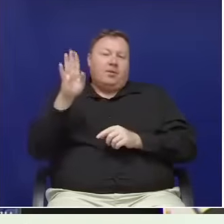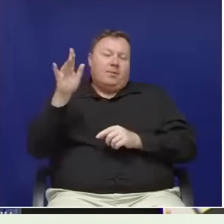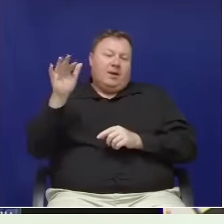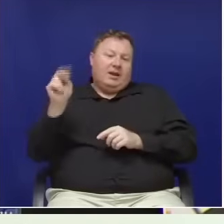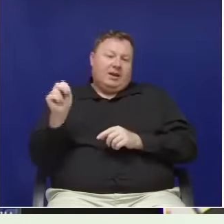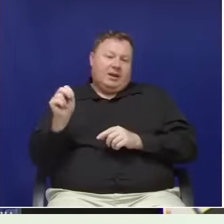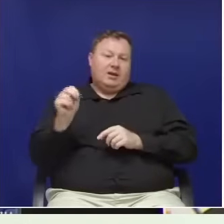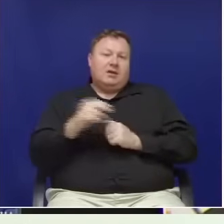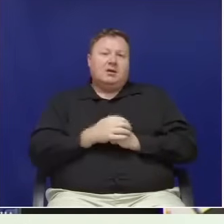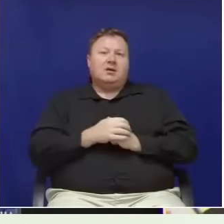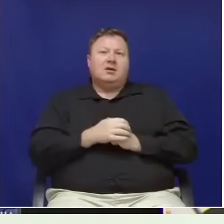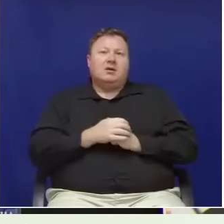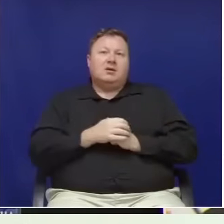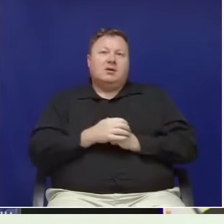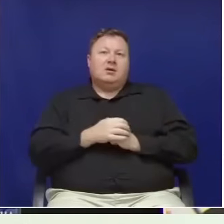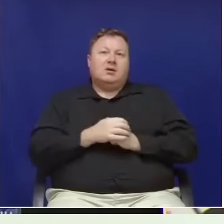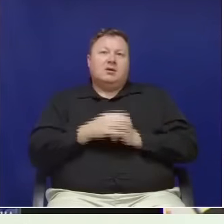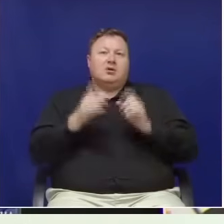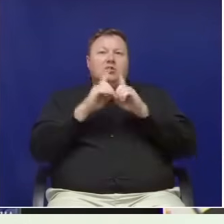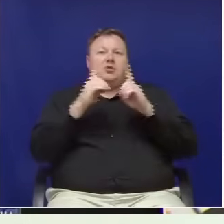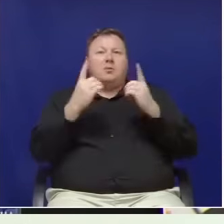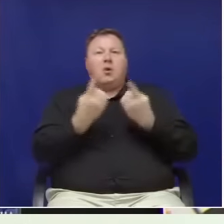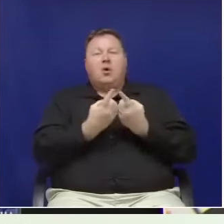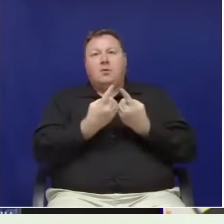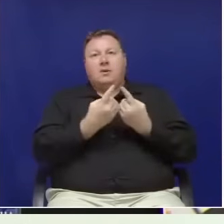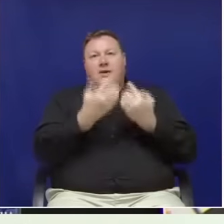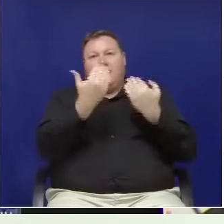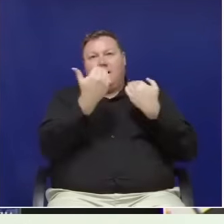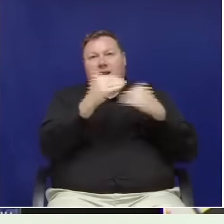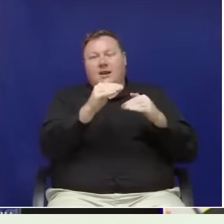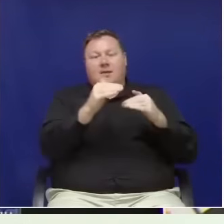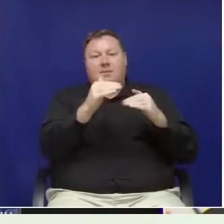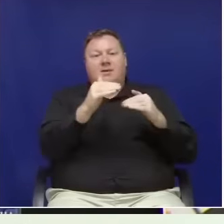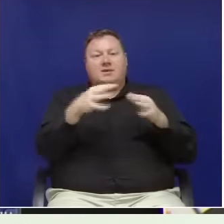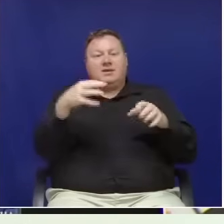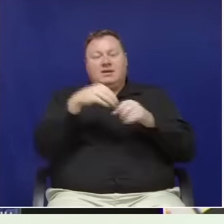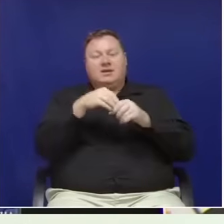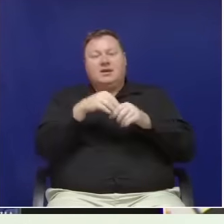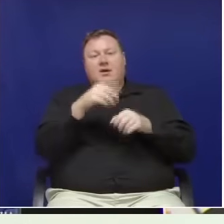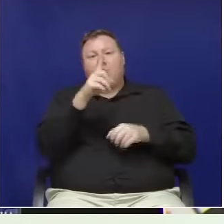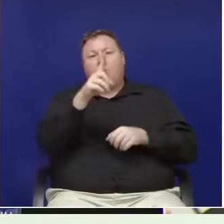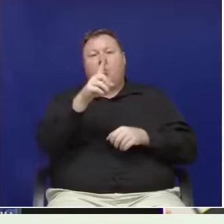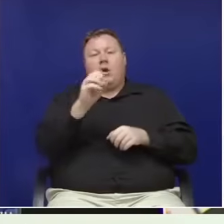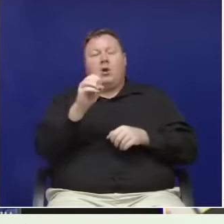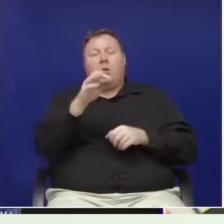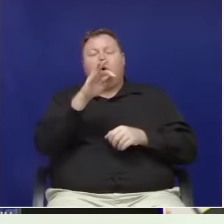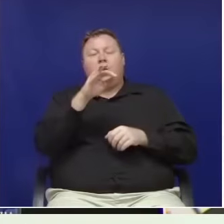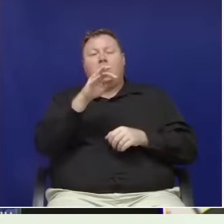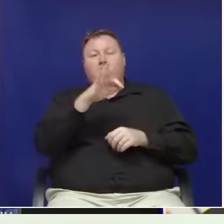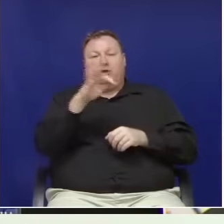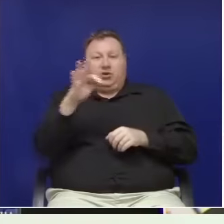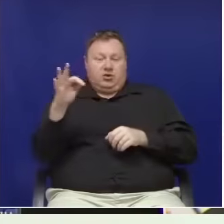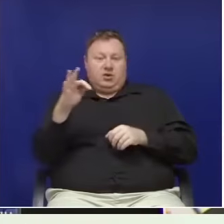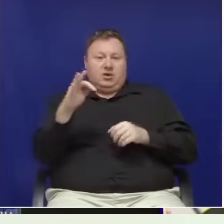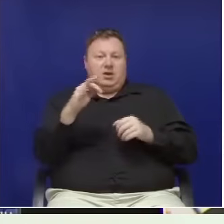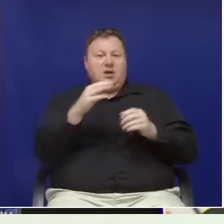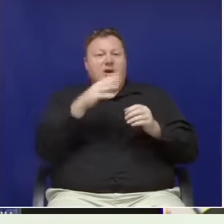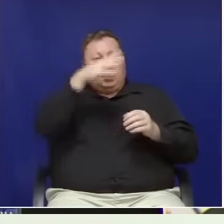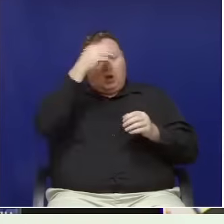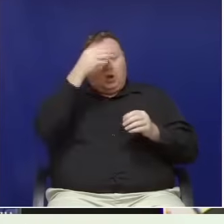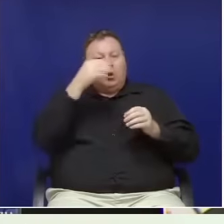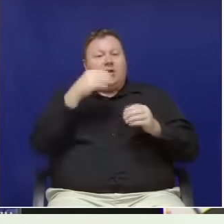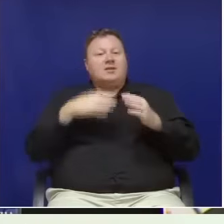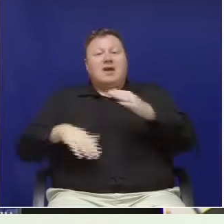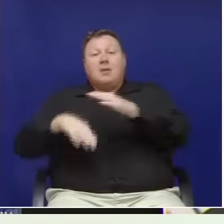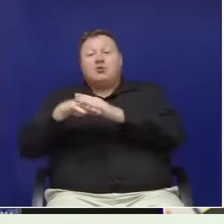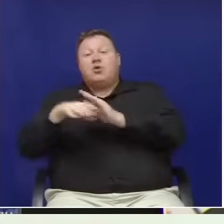move from its current limited intake of 1,033 learners to the required 3,000 learners per annum to reach